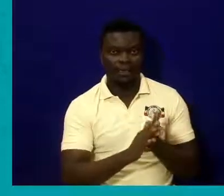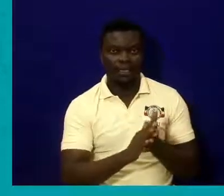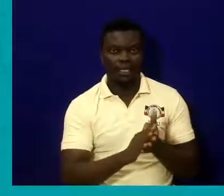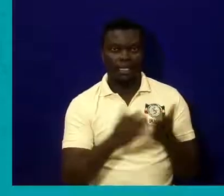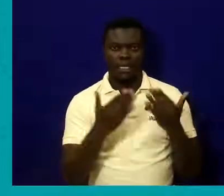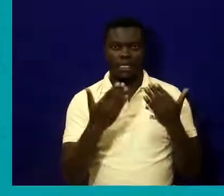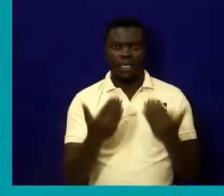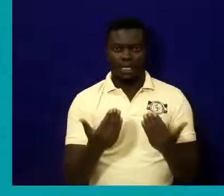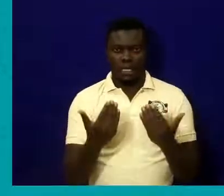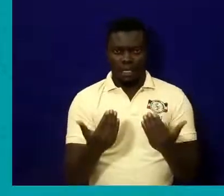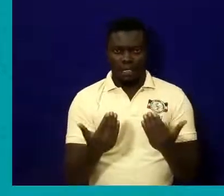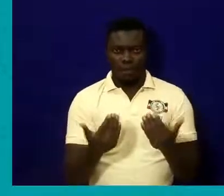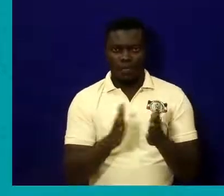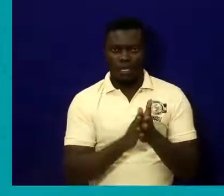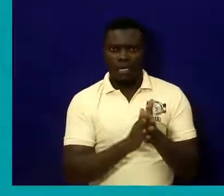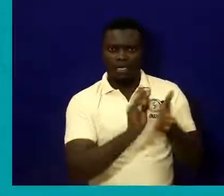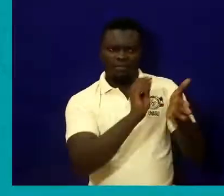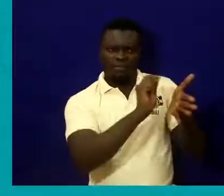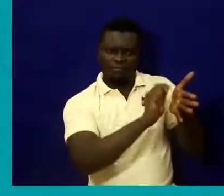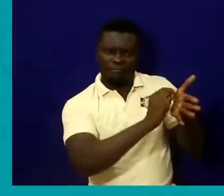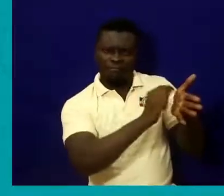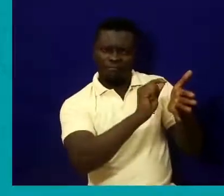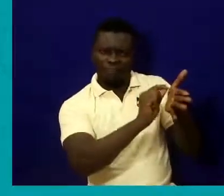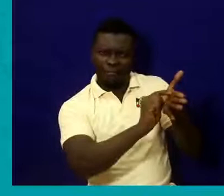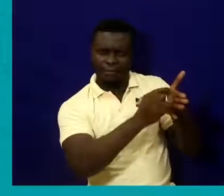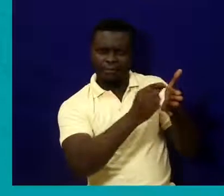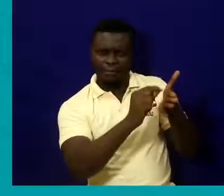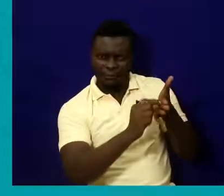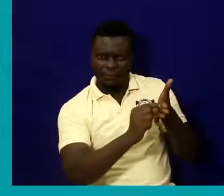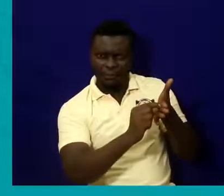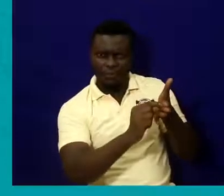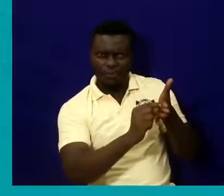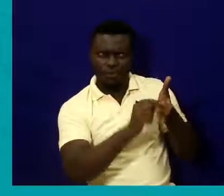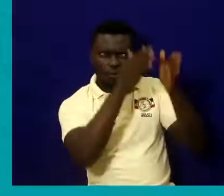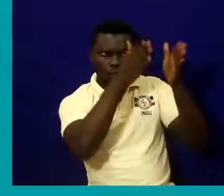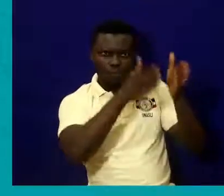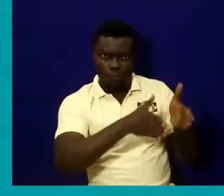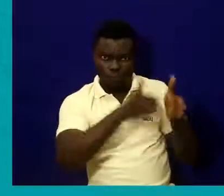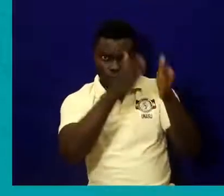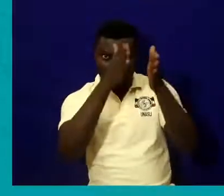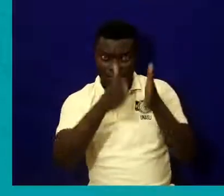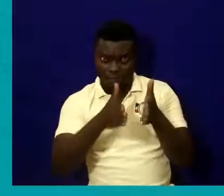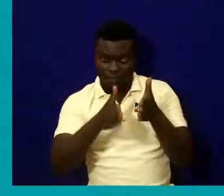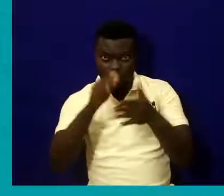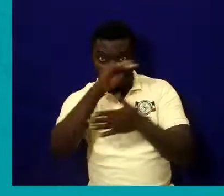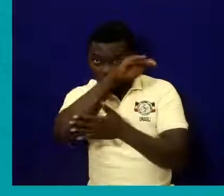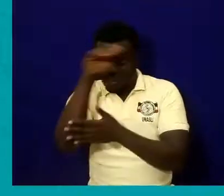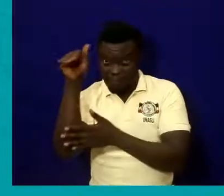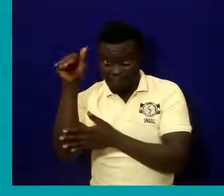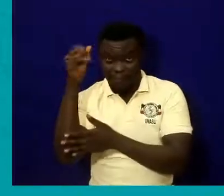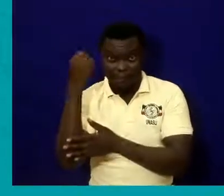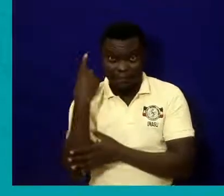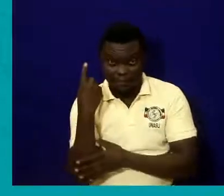We are going to label all the columns, the vertical ones, on top